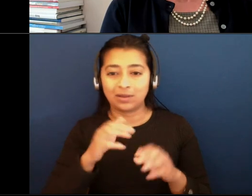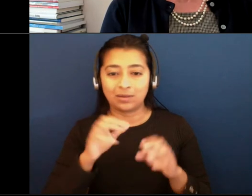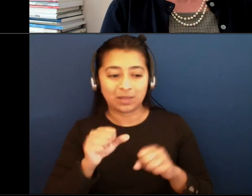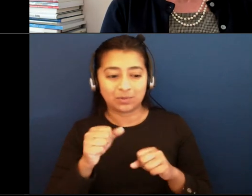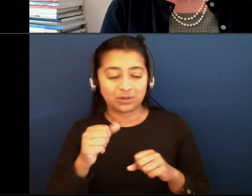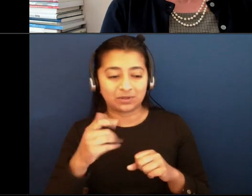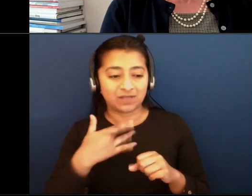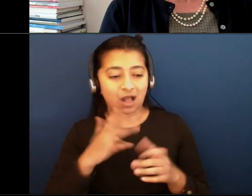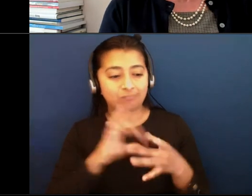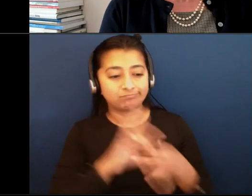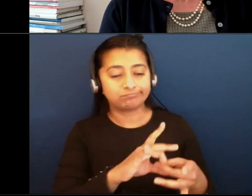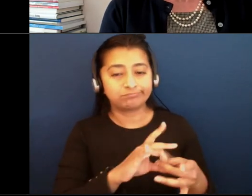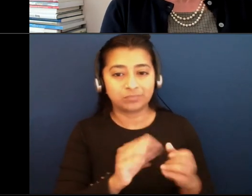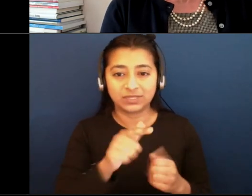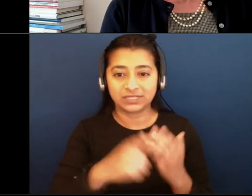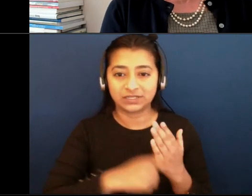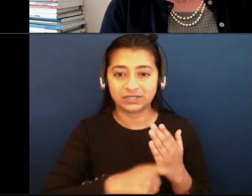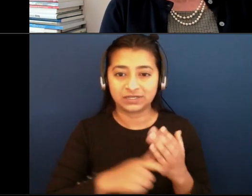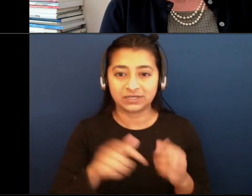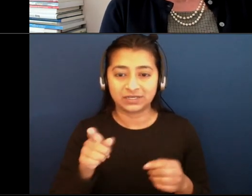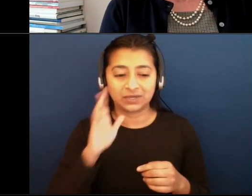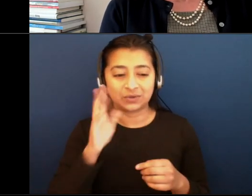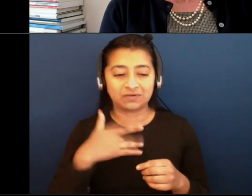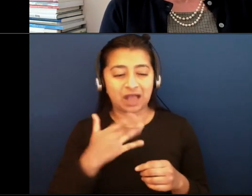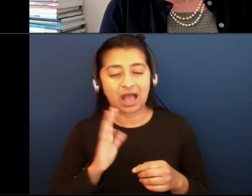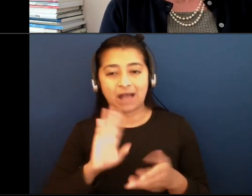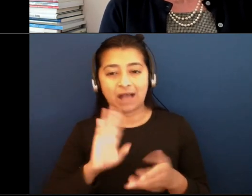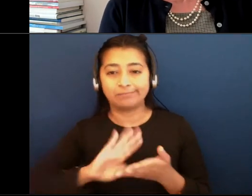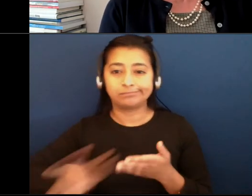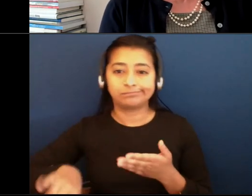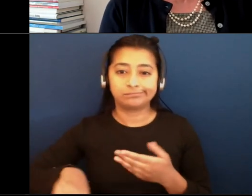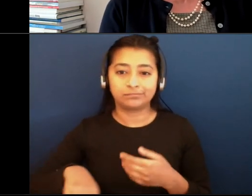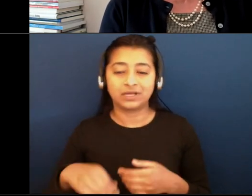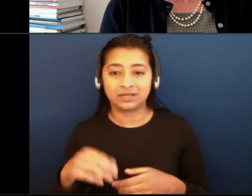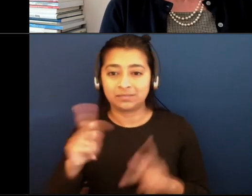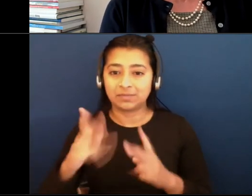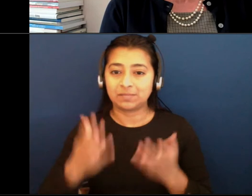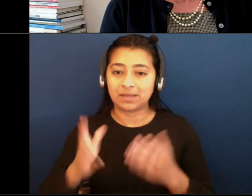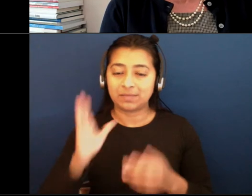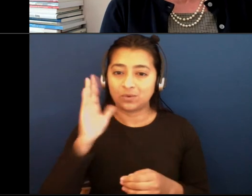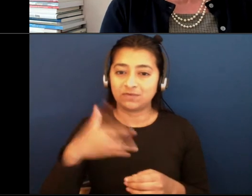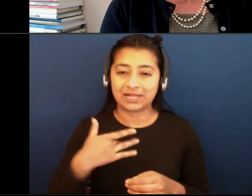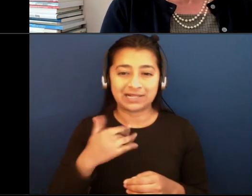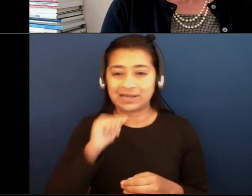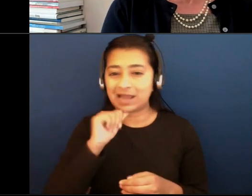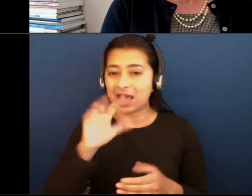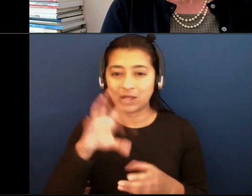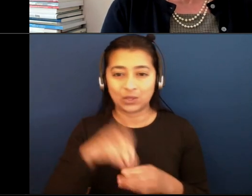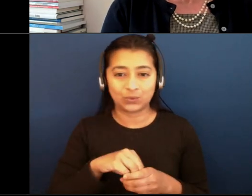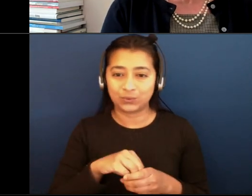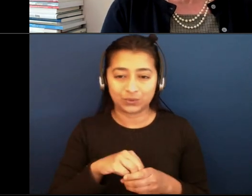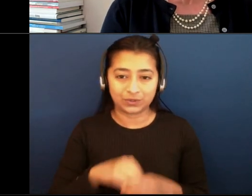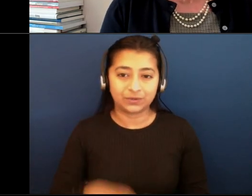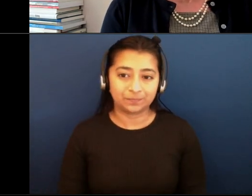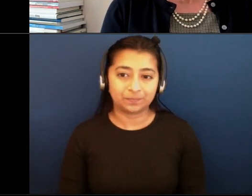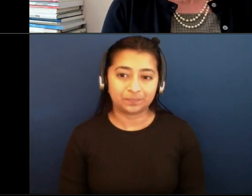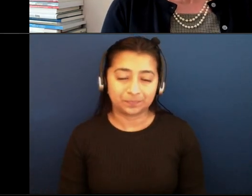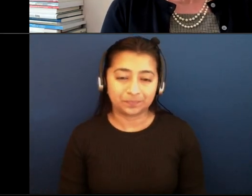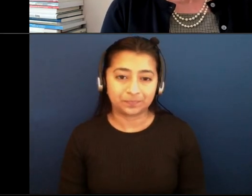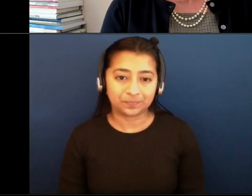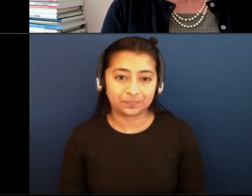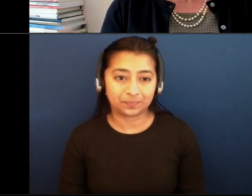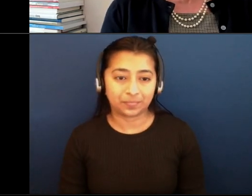have a stamp, set an identity that might people might feel not included. And, you know, I think,